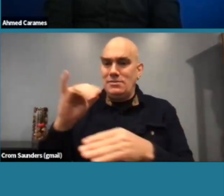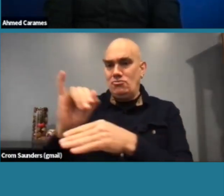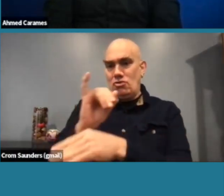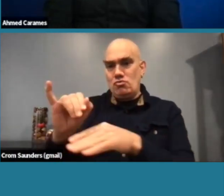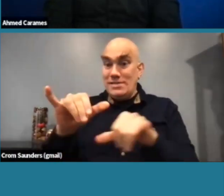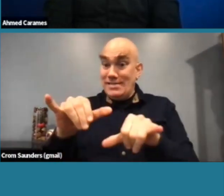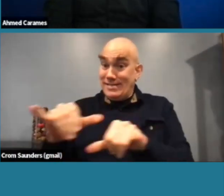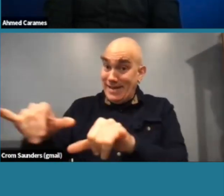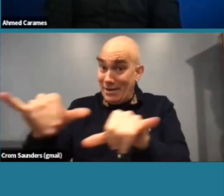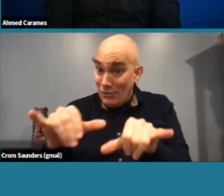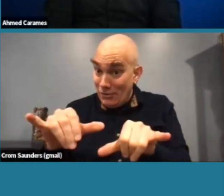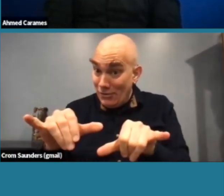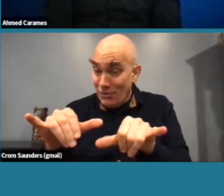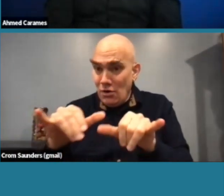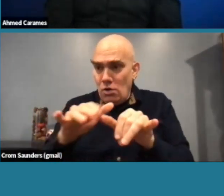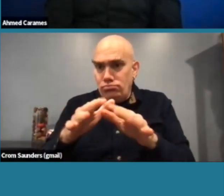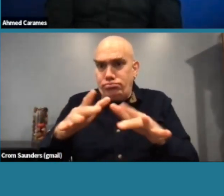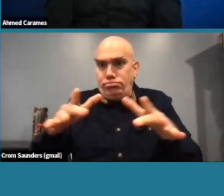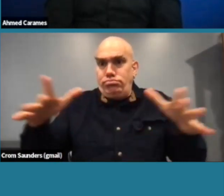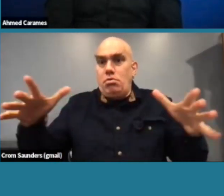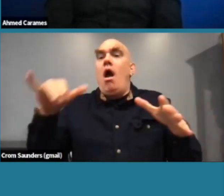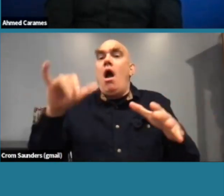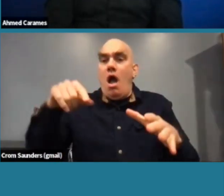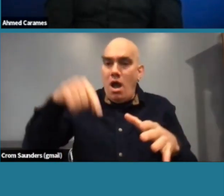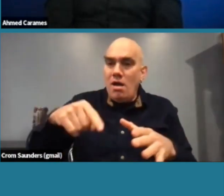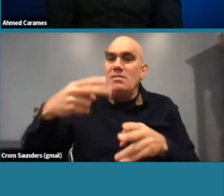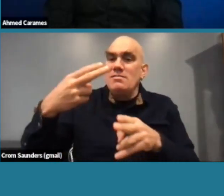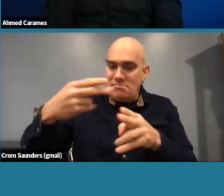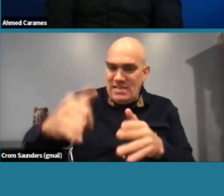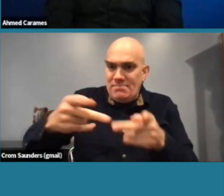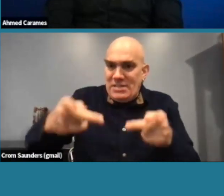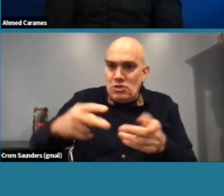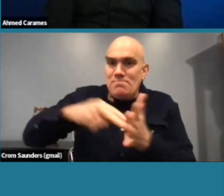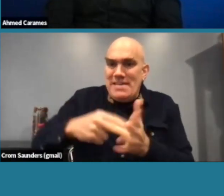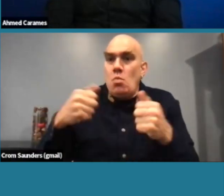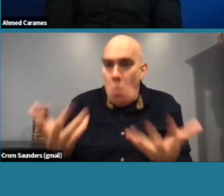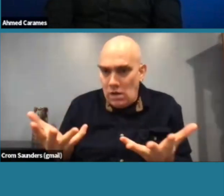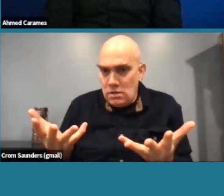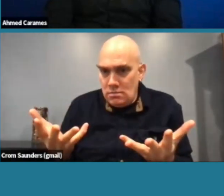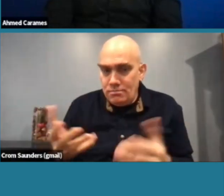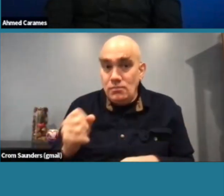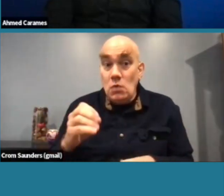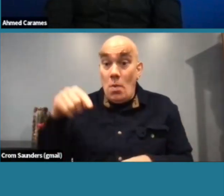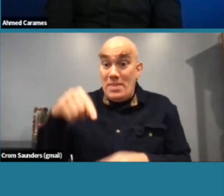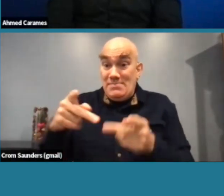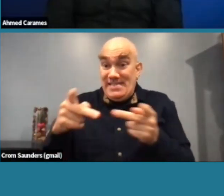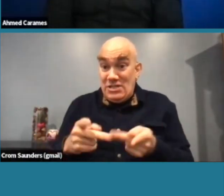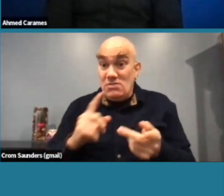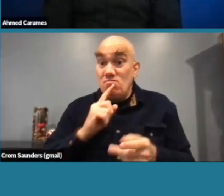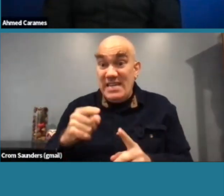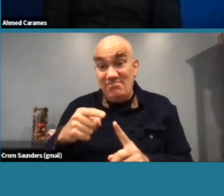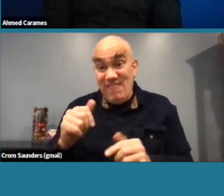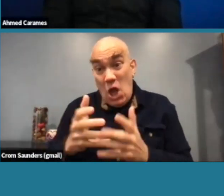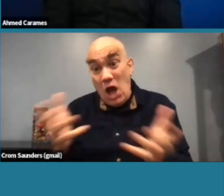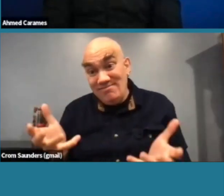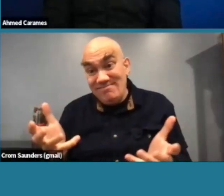things, such as like a support role. But it's as the industry has begun to set up standards,